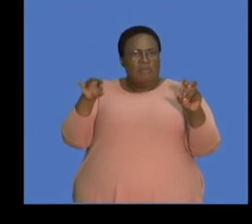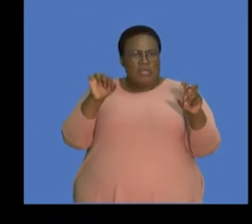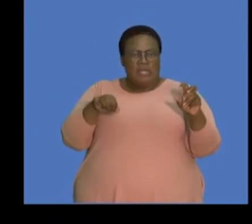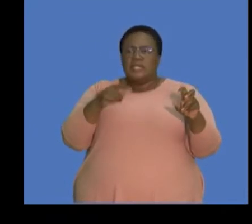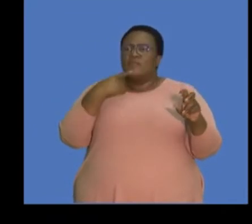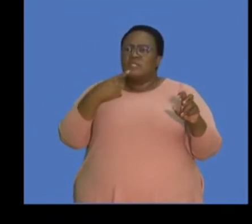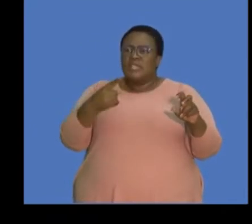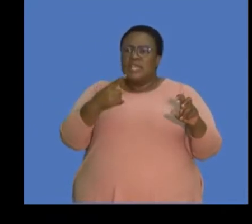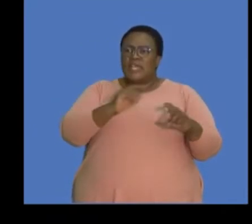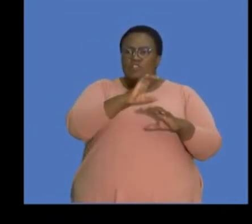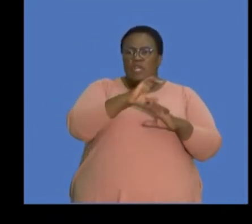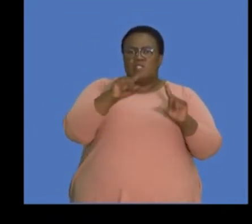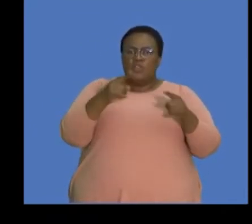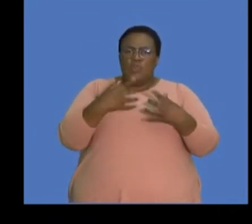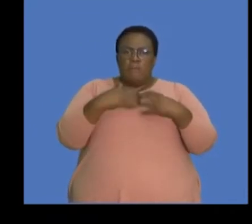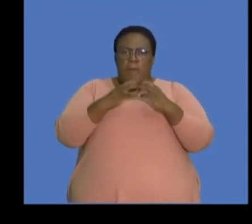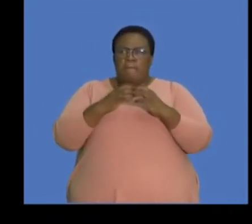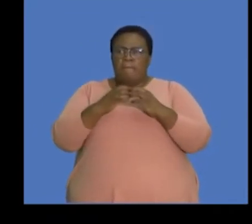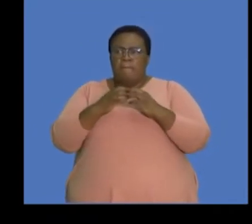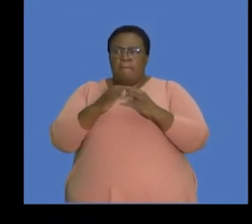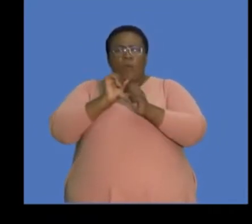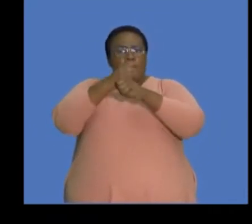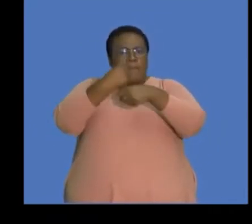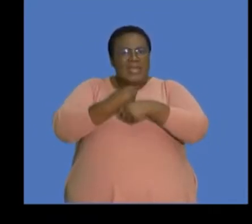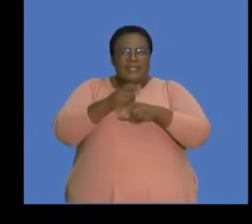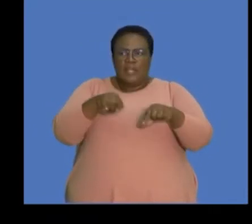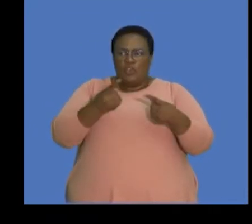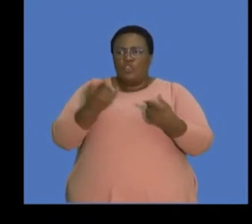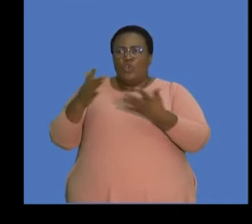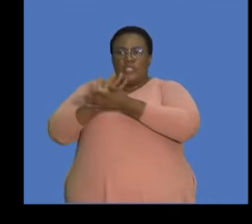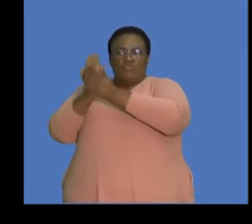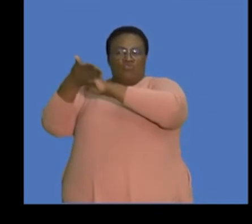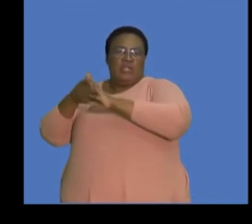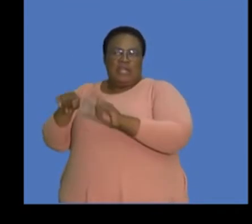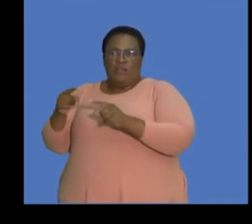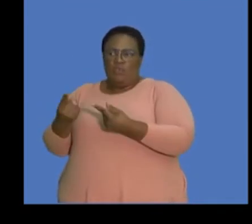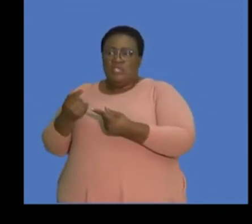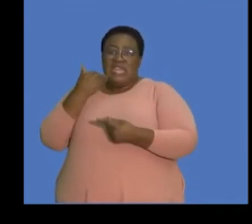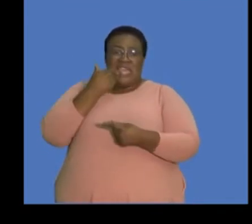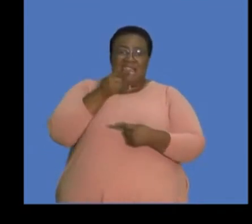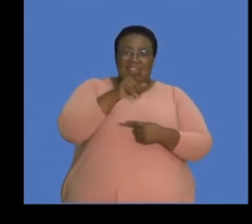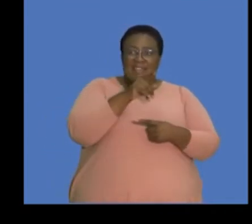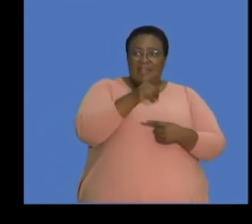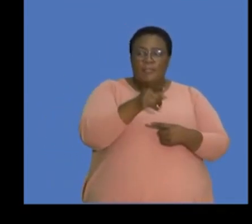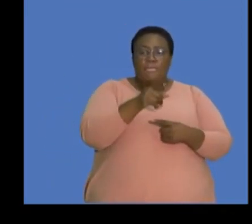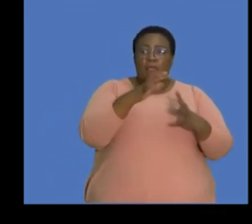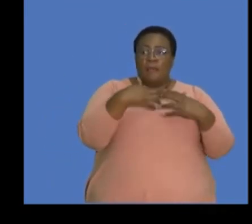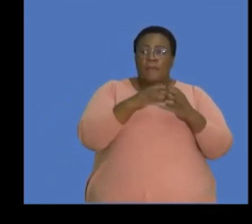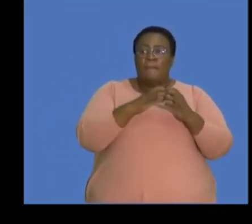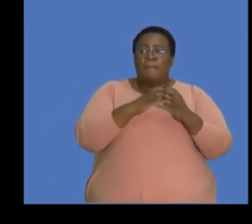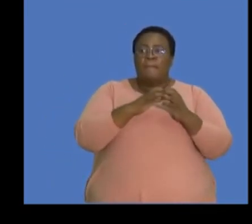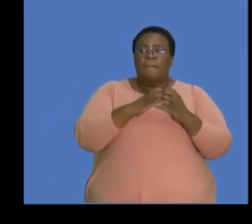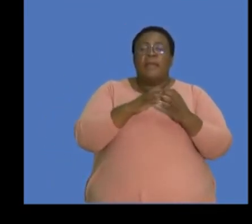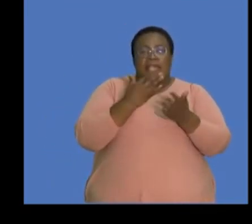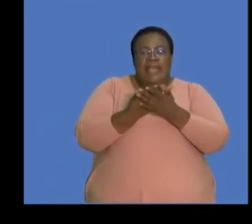if we say charge cannot be created or destroyed, we're saying that charge, this can only be possible if we talk of a